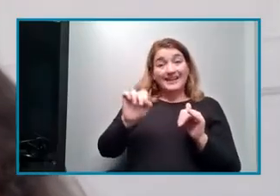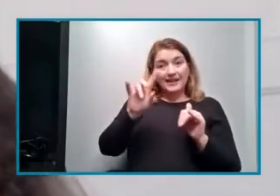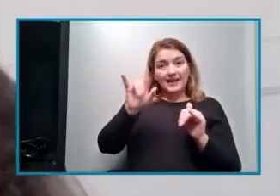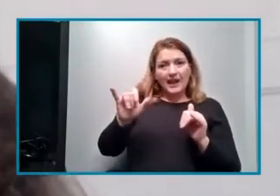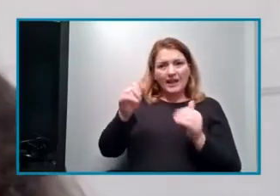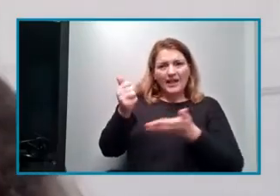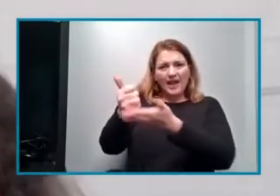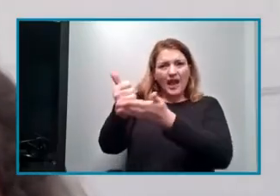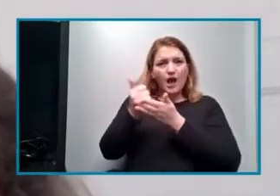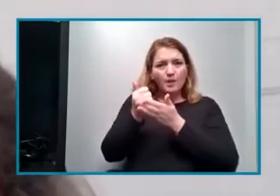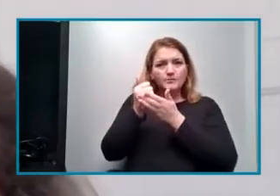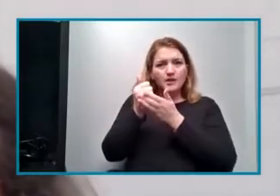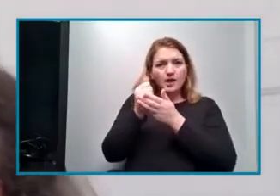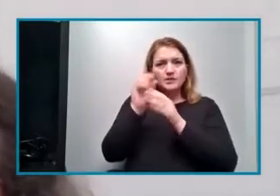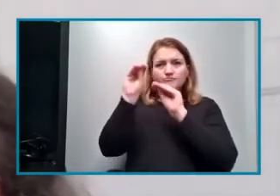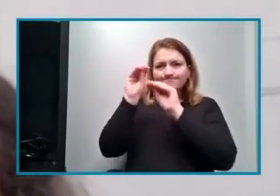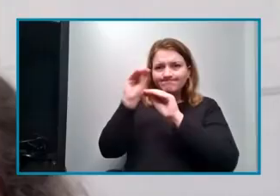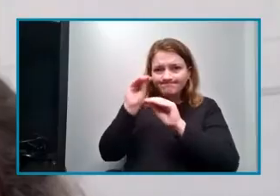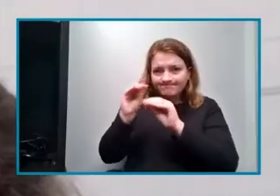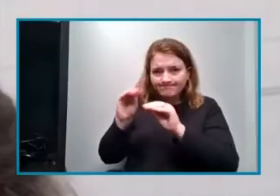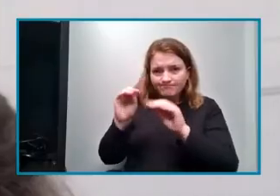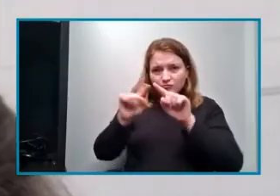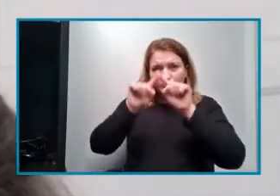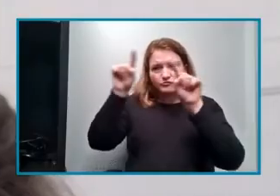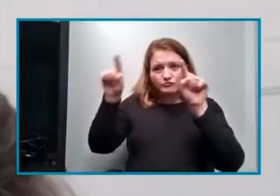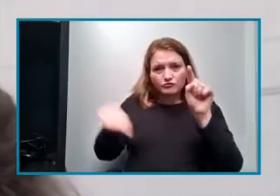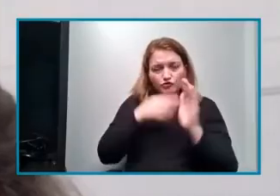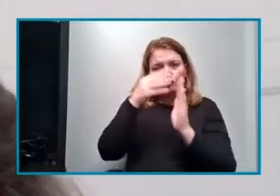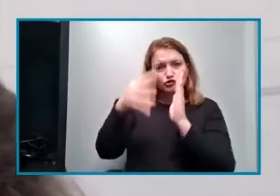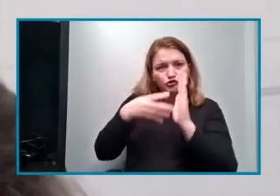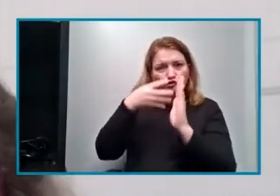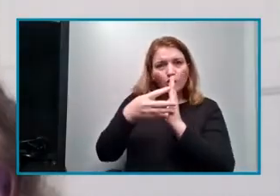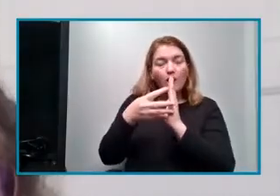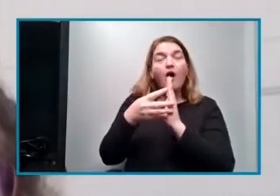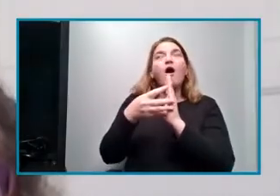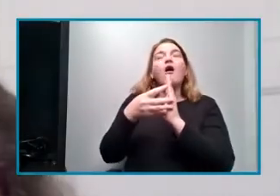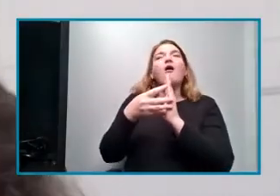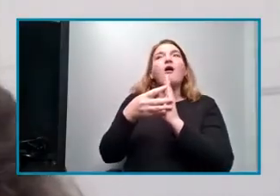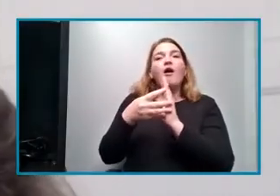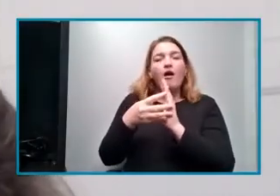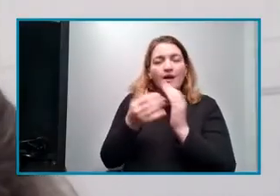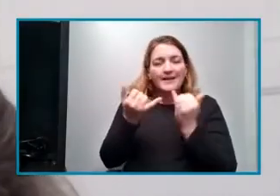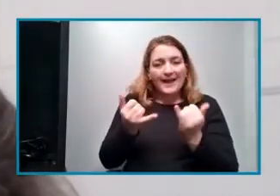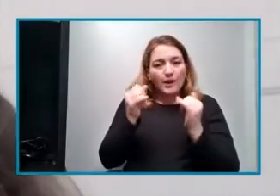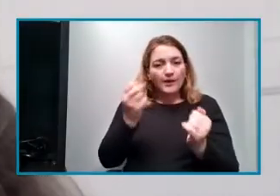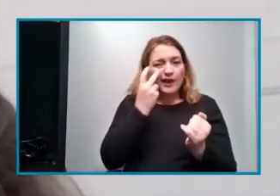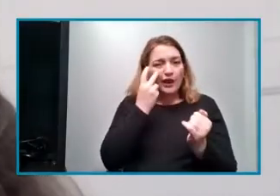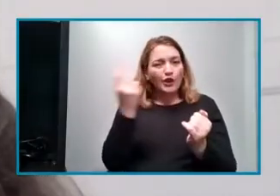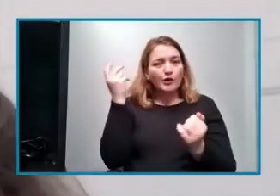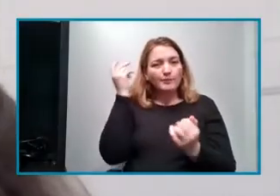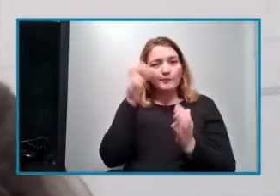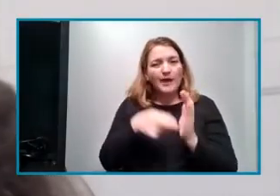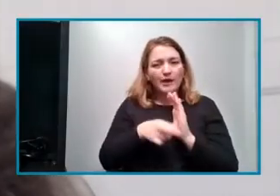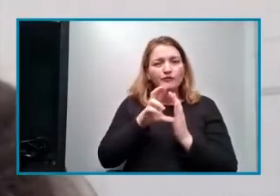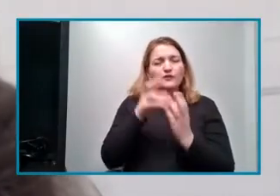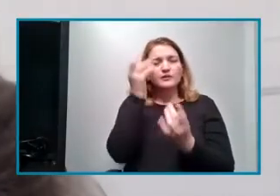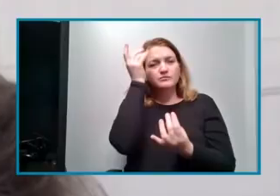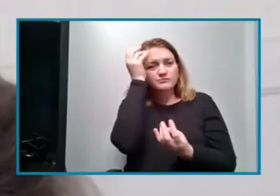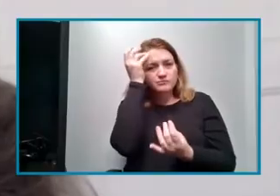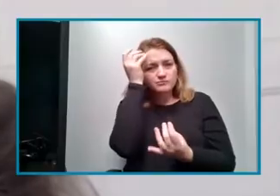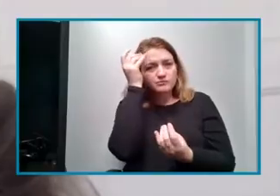a chart and give it back to us that we could reflect on. Was really